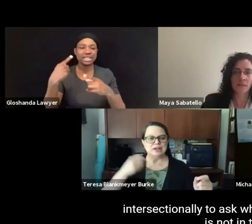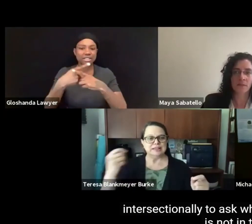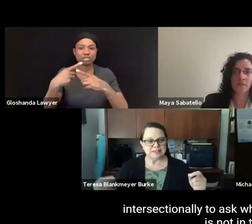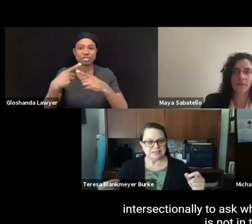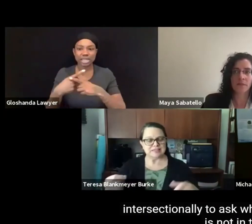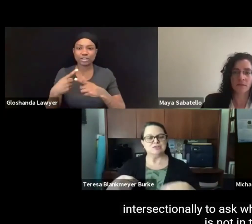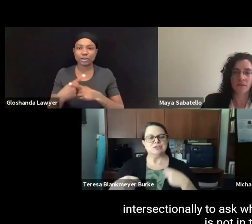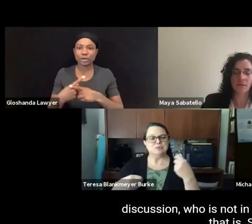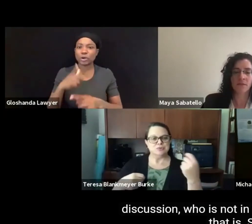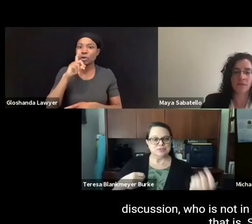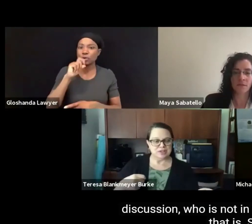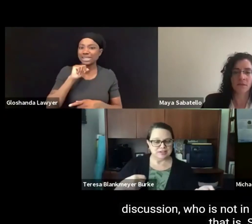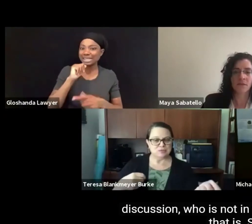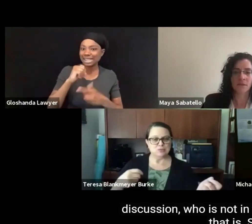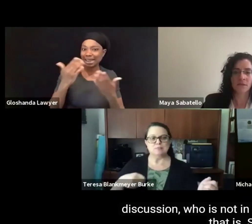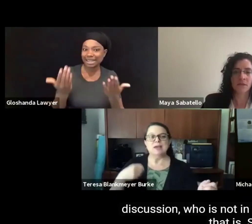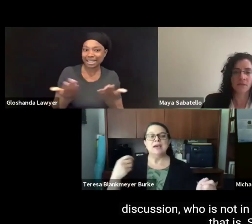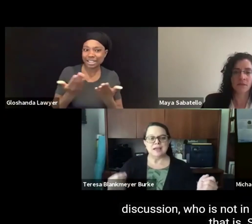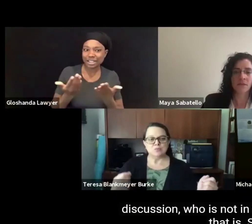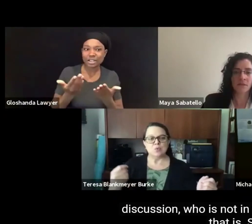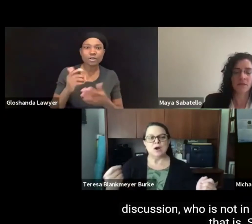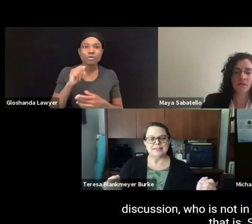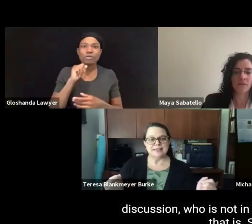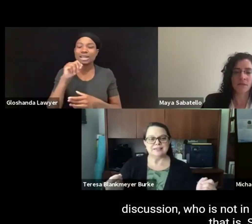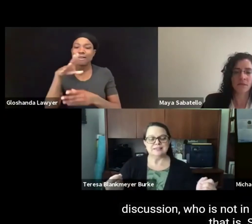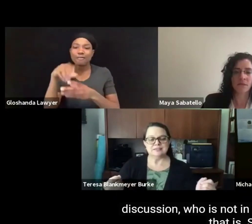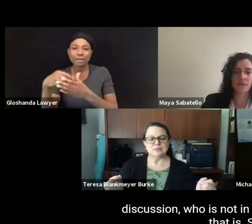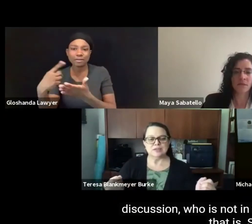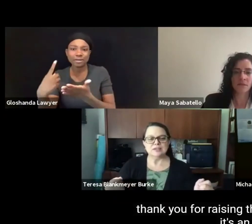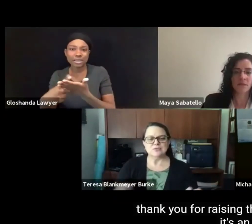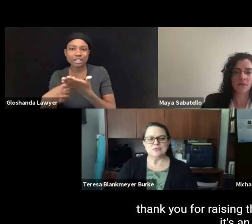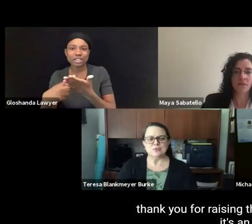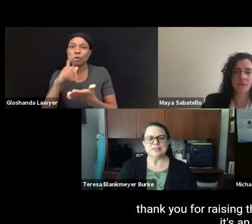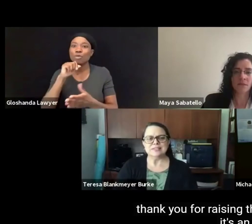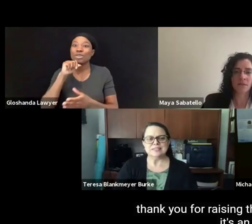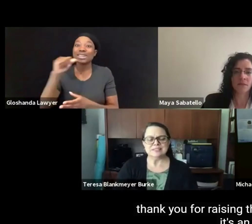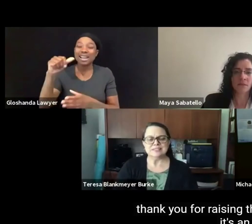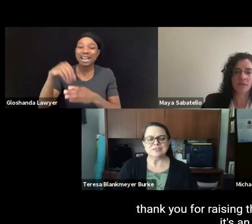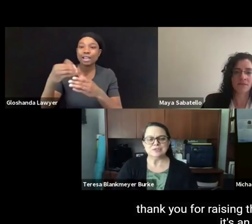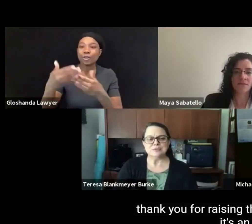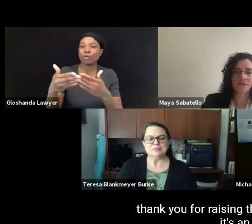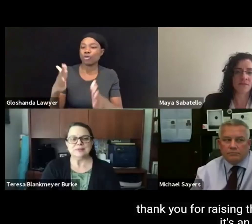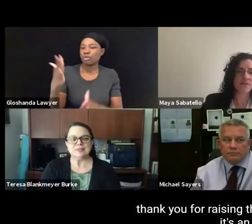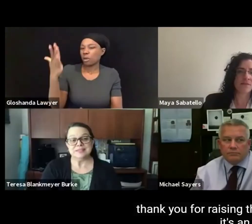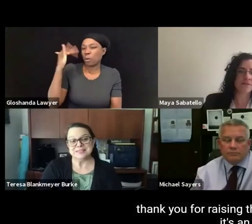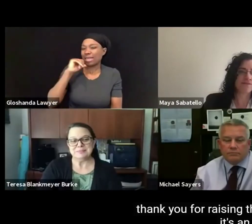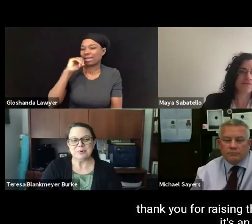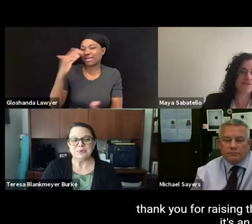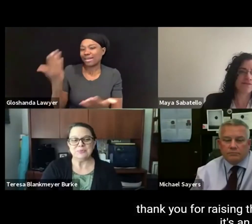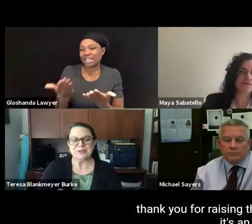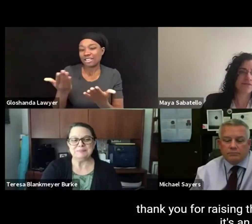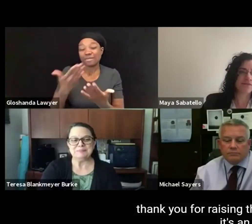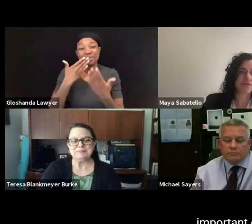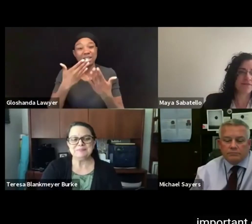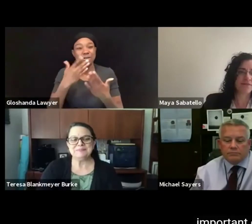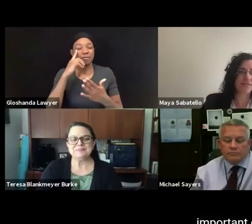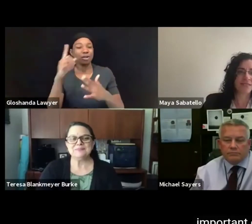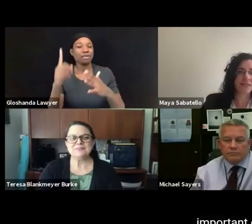who's not in the discussion, who is not in the room, and why that is. So thank you for raising this issue. I think it's an important